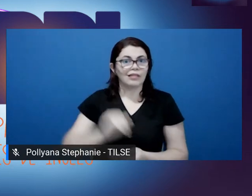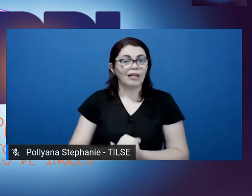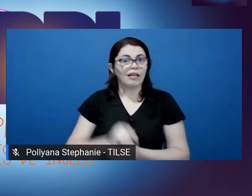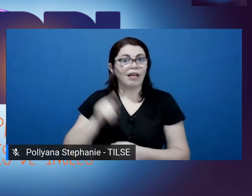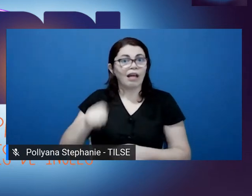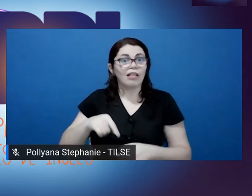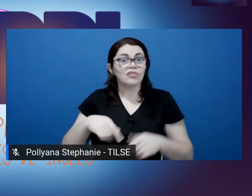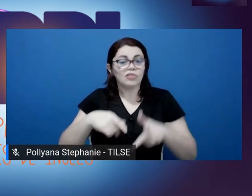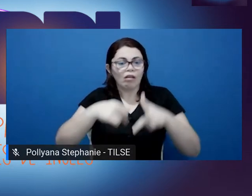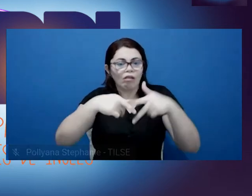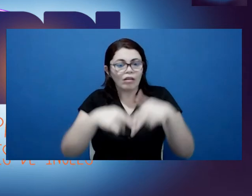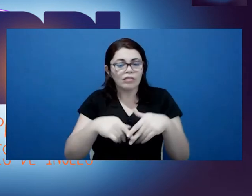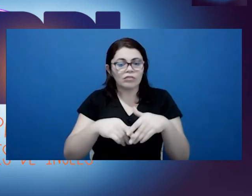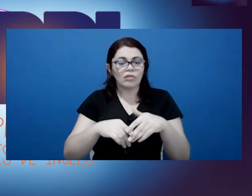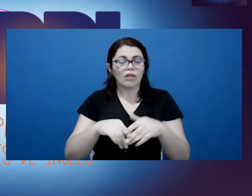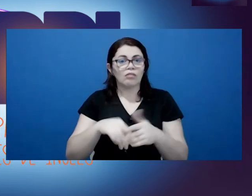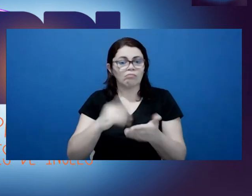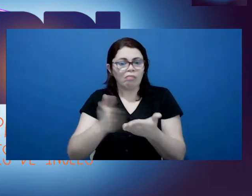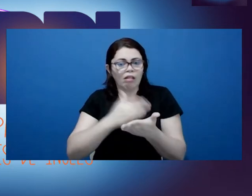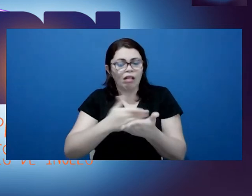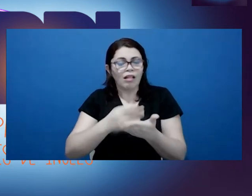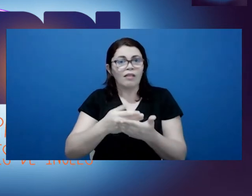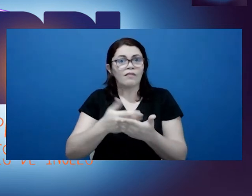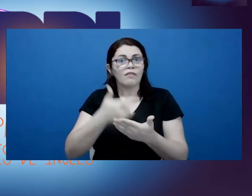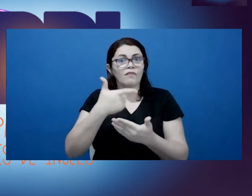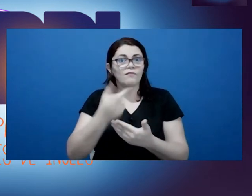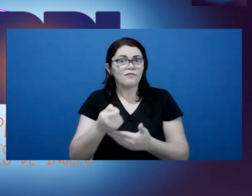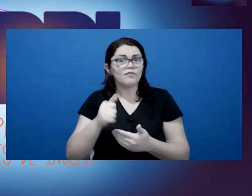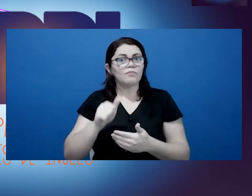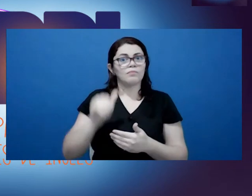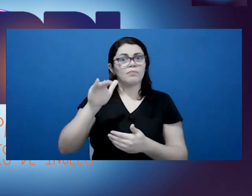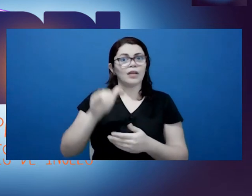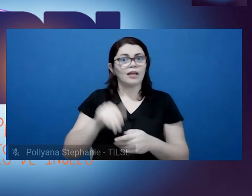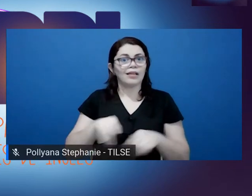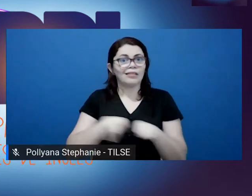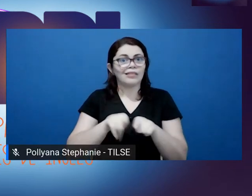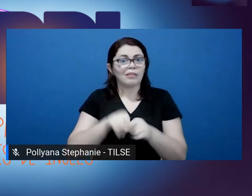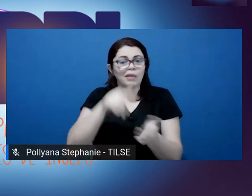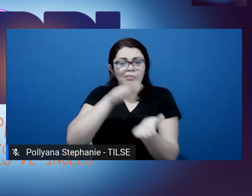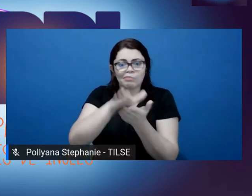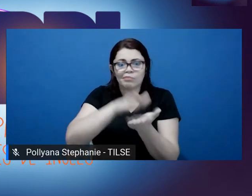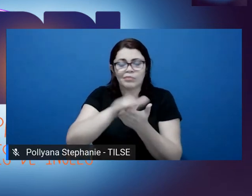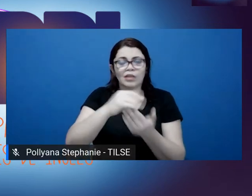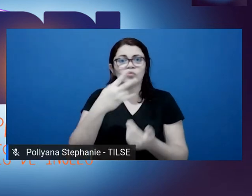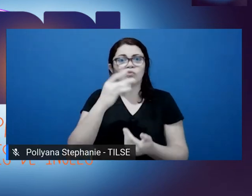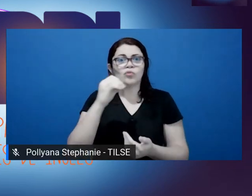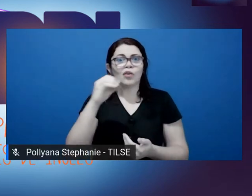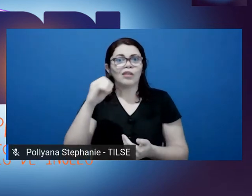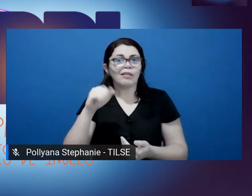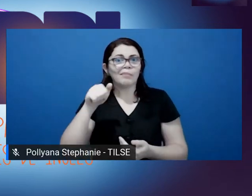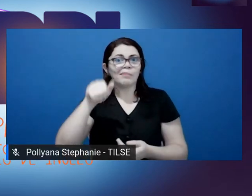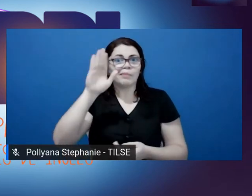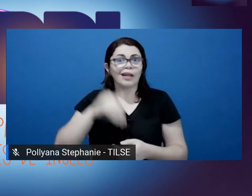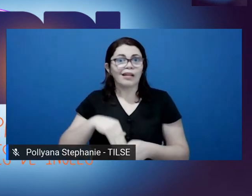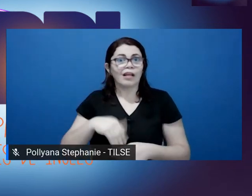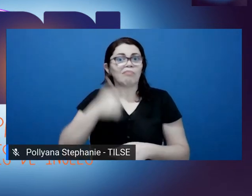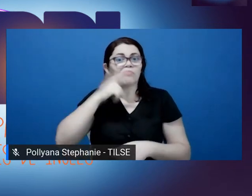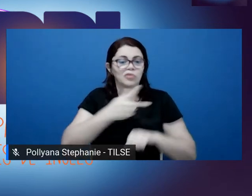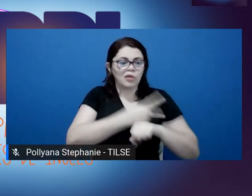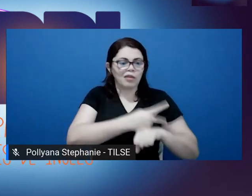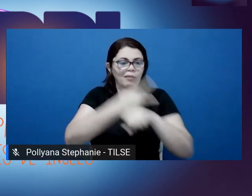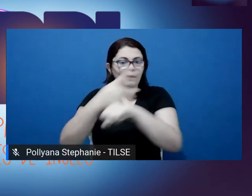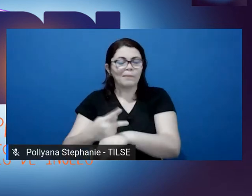co-edited 24 books and has over 200 publications. Among many awards and honors, she was